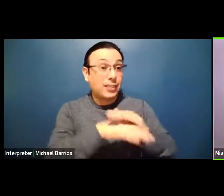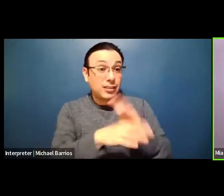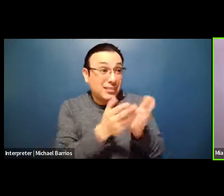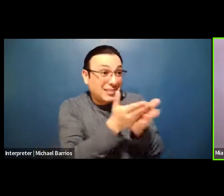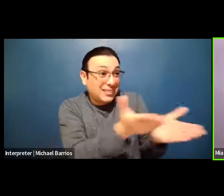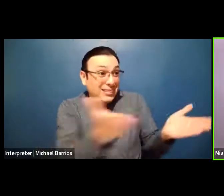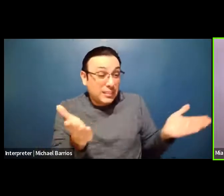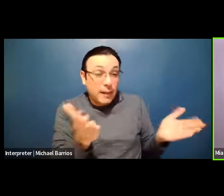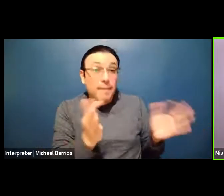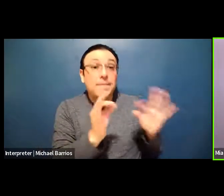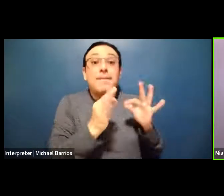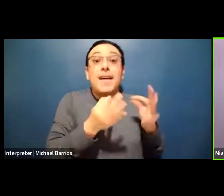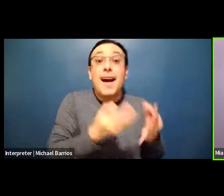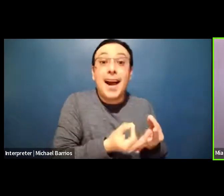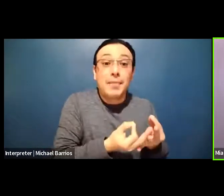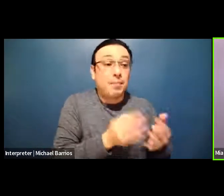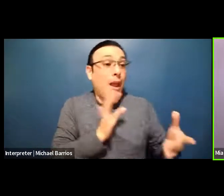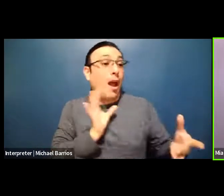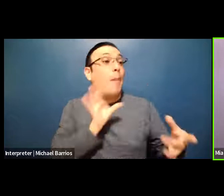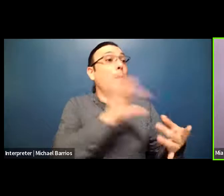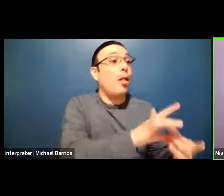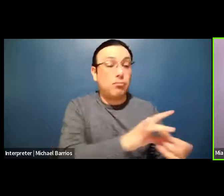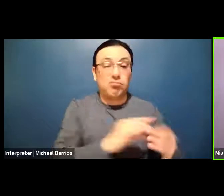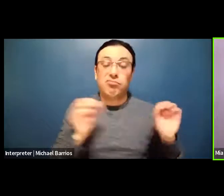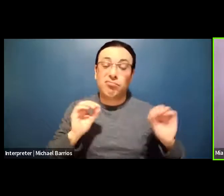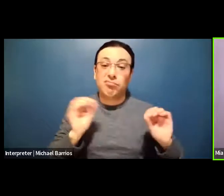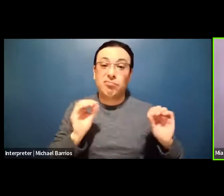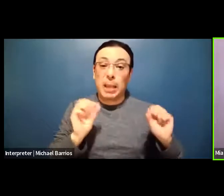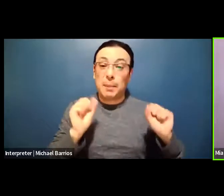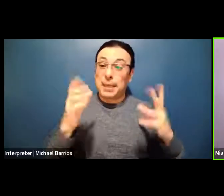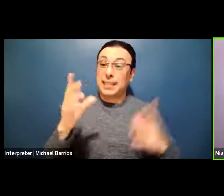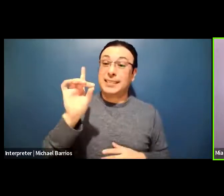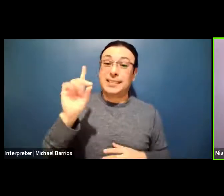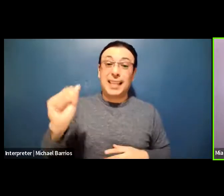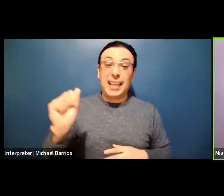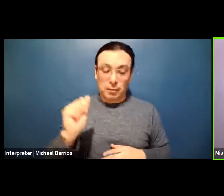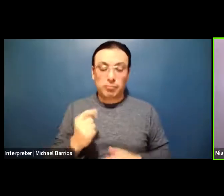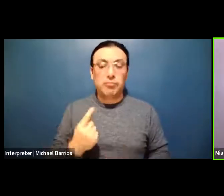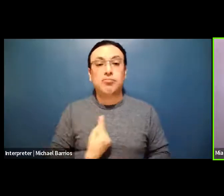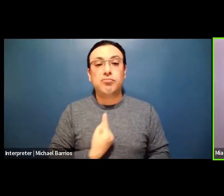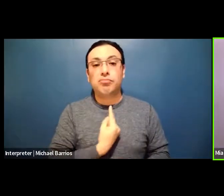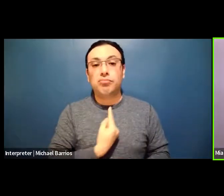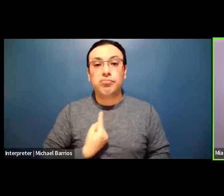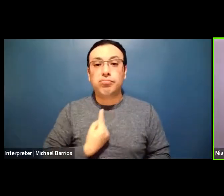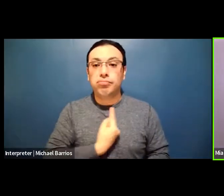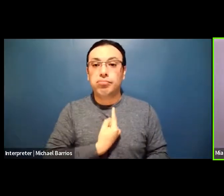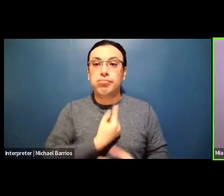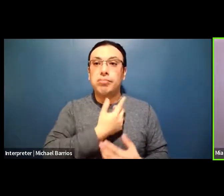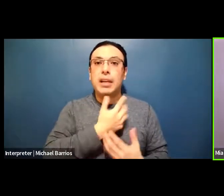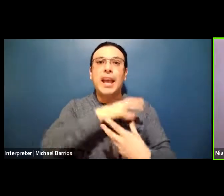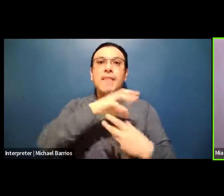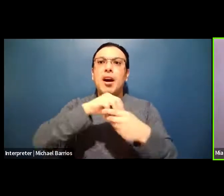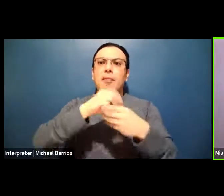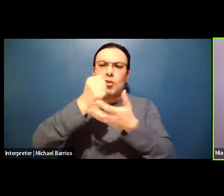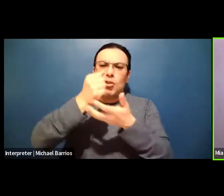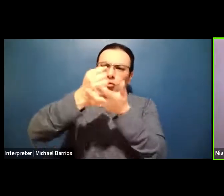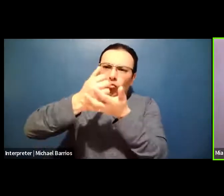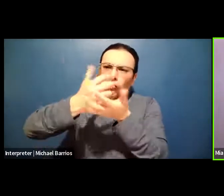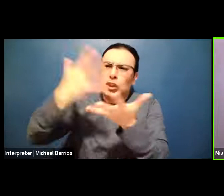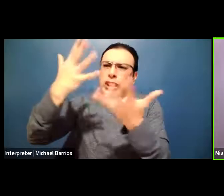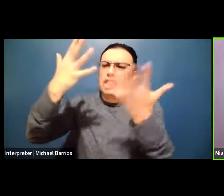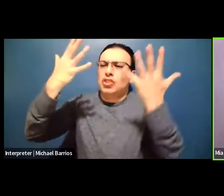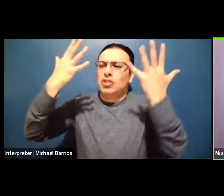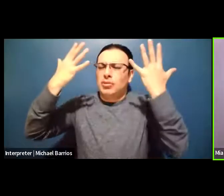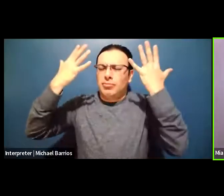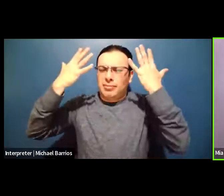Most disabled people are extremely isolated and are not connected to rich and wonderful disabled community. They are not